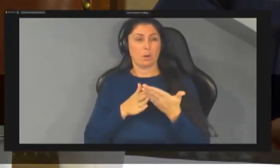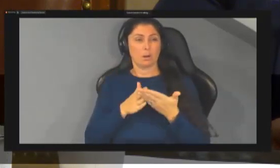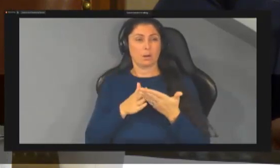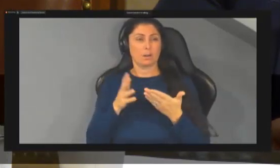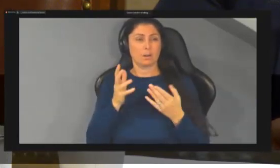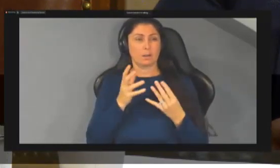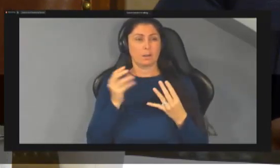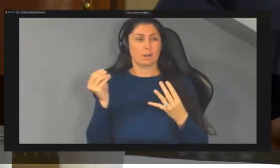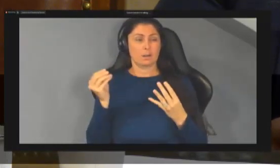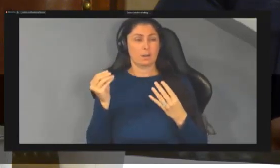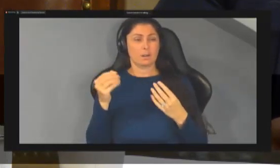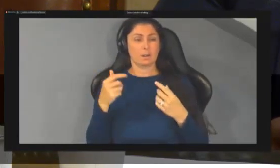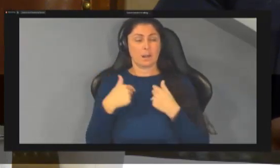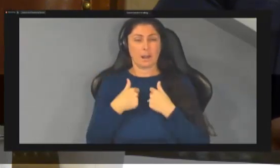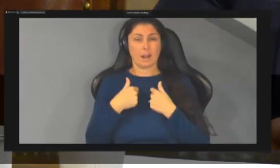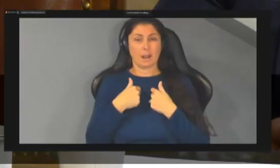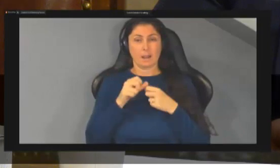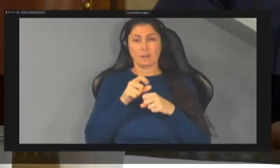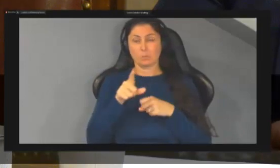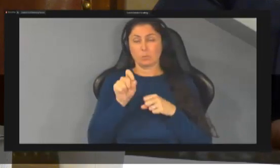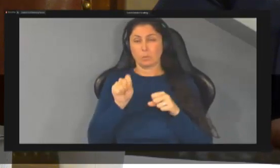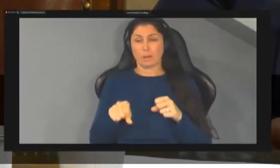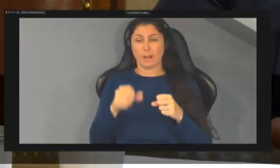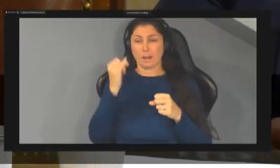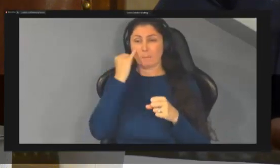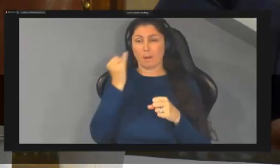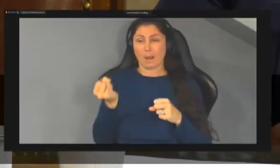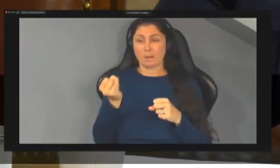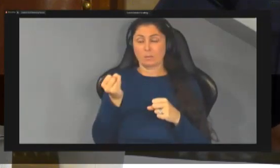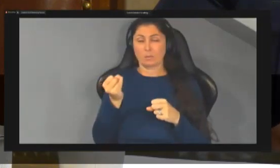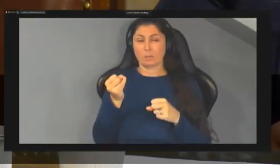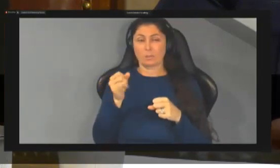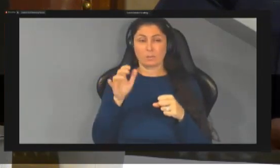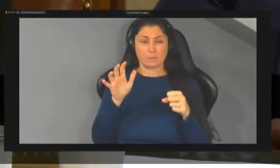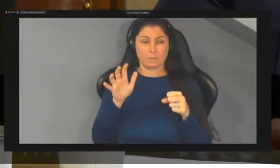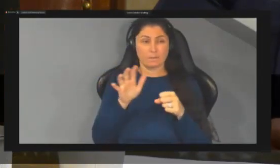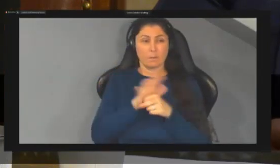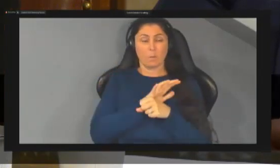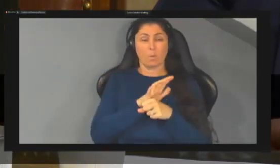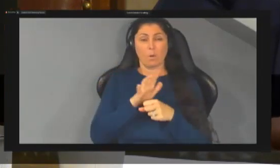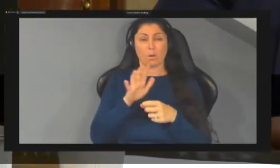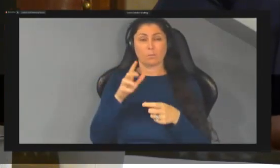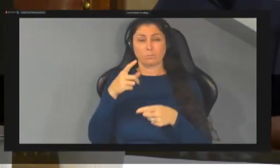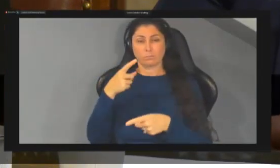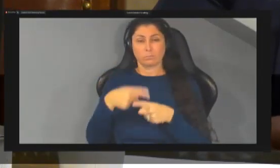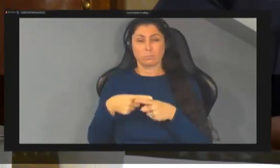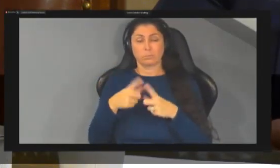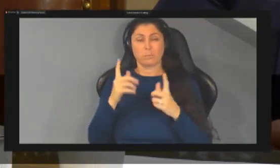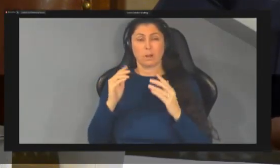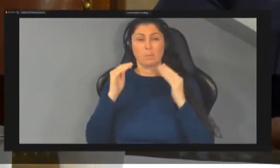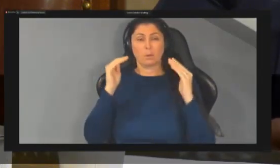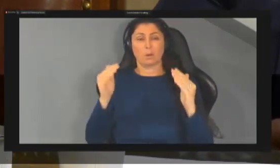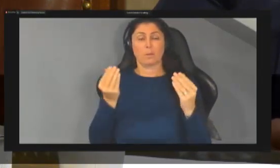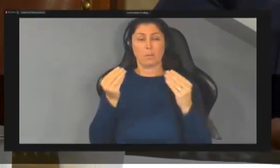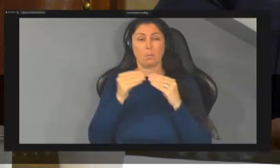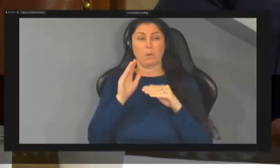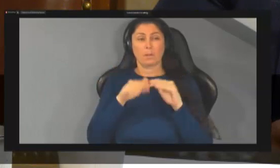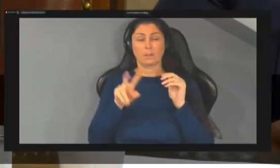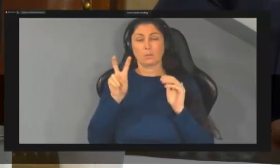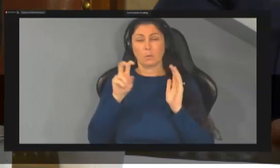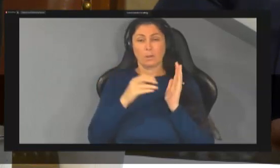And I, as you can imagine, full resignaling and intersection upgrades would be much more than, say, $200,000